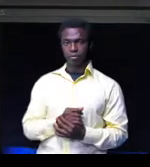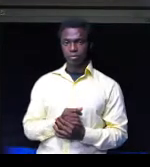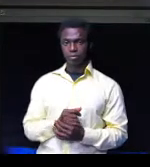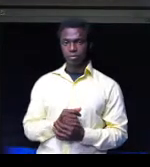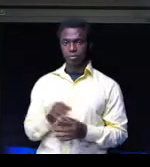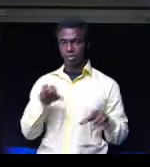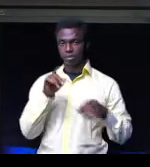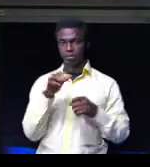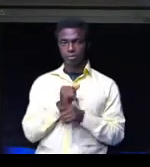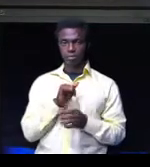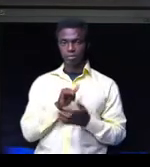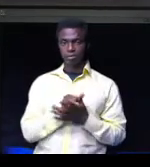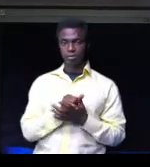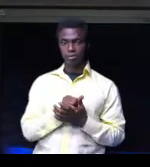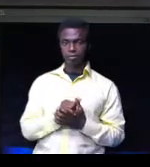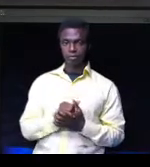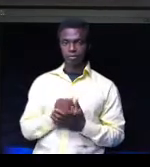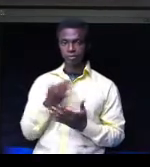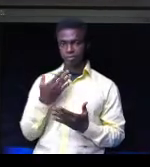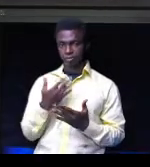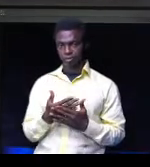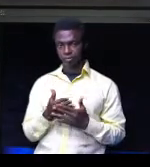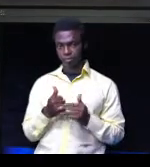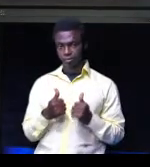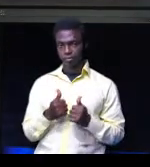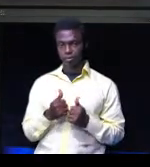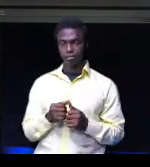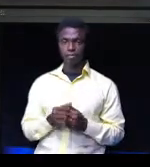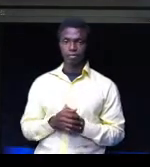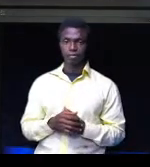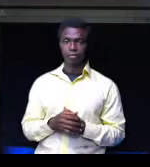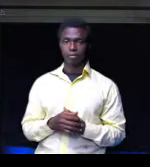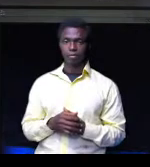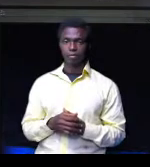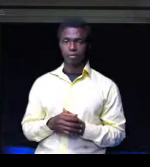L-E-T-T-U-C-E. Did you get that? Good job.